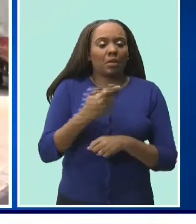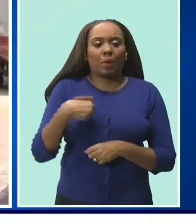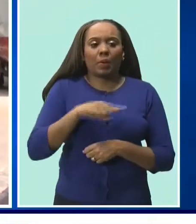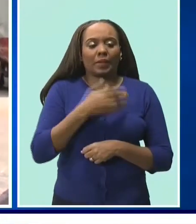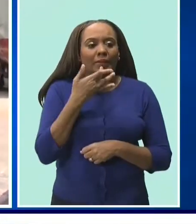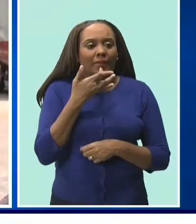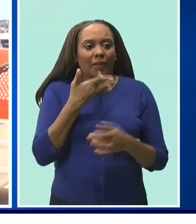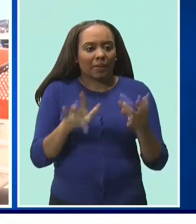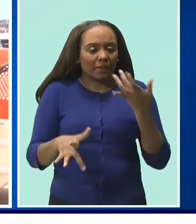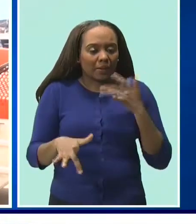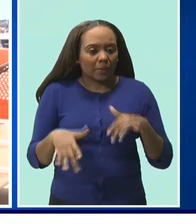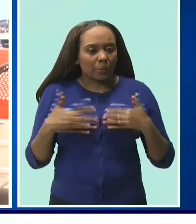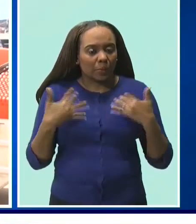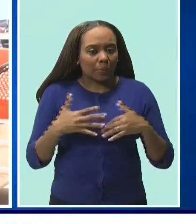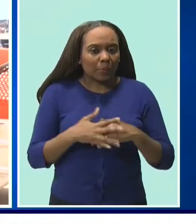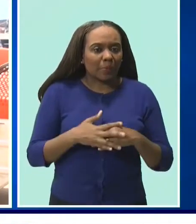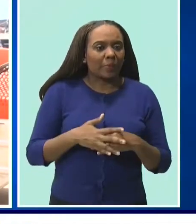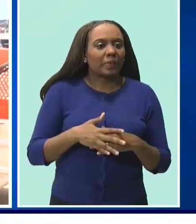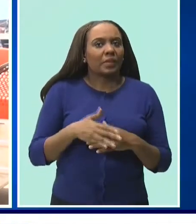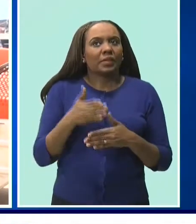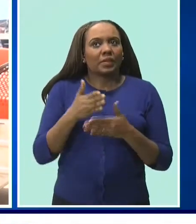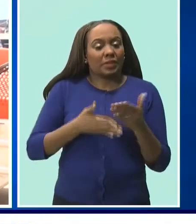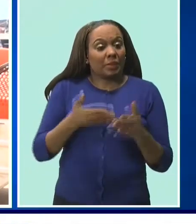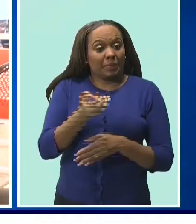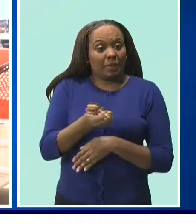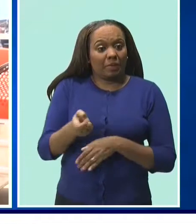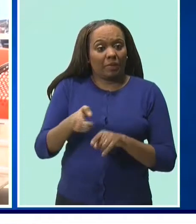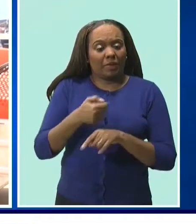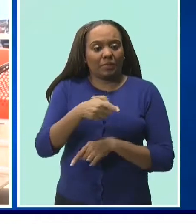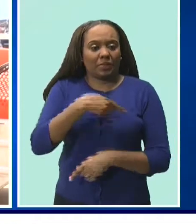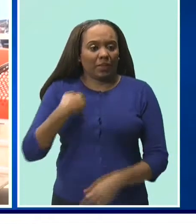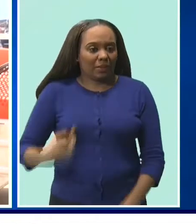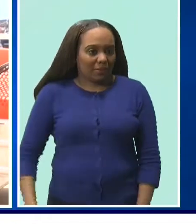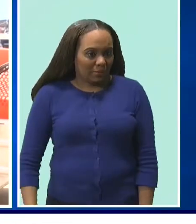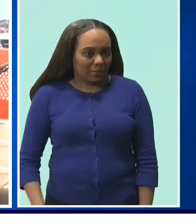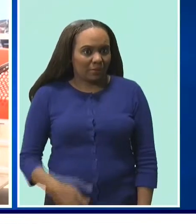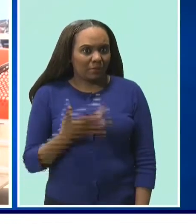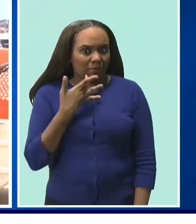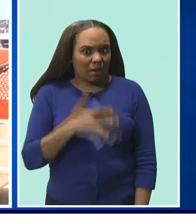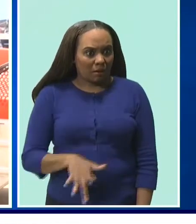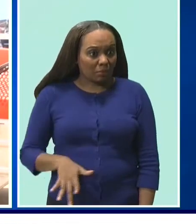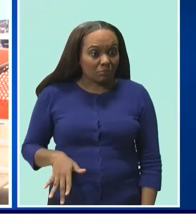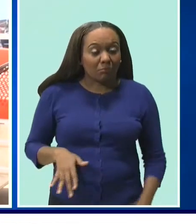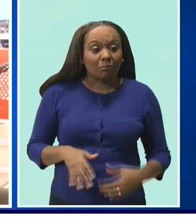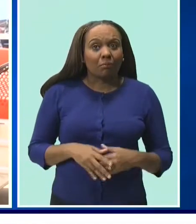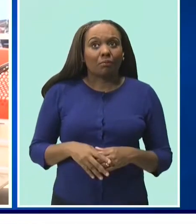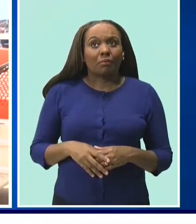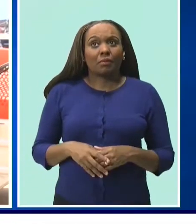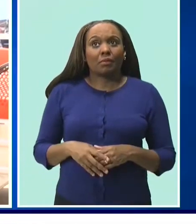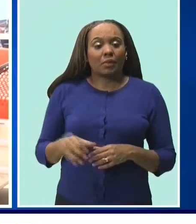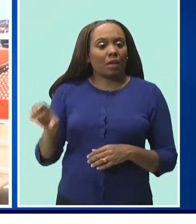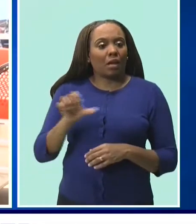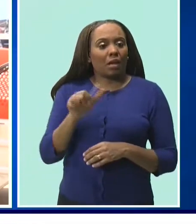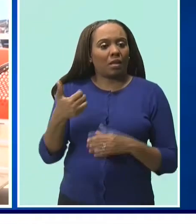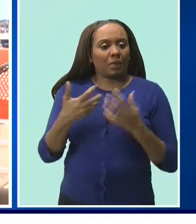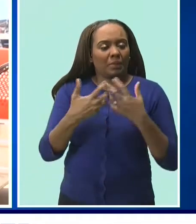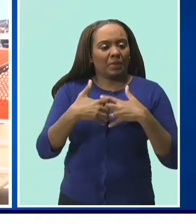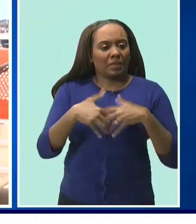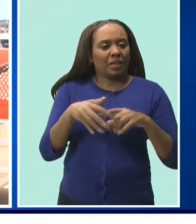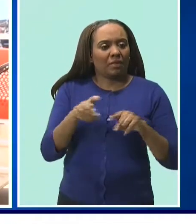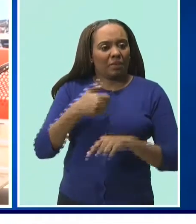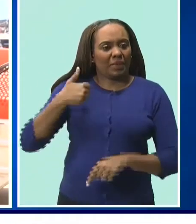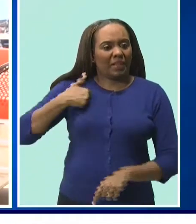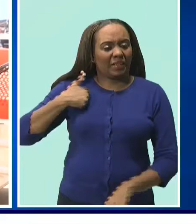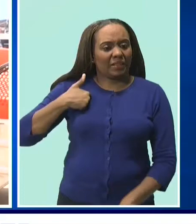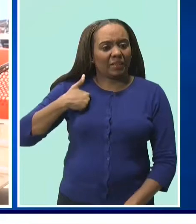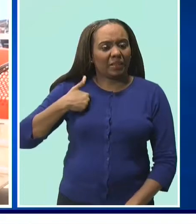in some cases, some of the equipment came from China. We got it in the nick of time. This machine came out of Canada, and I believe it's going to help